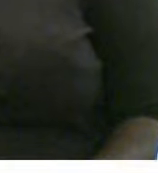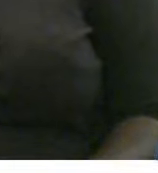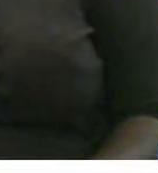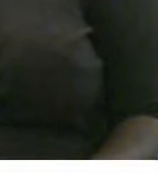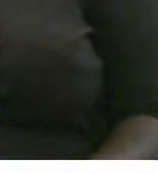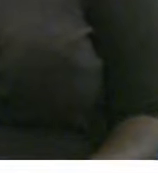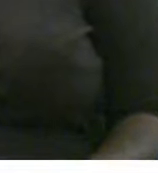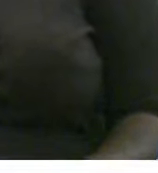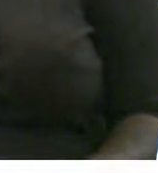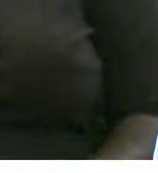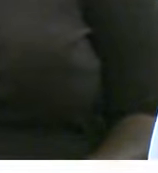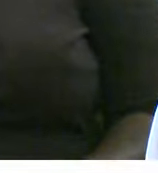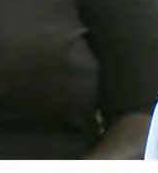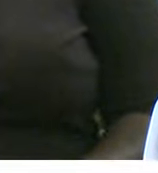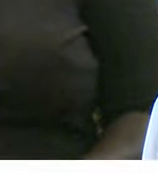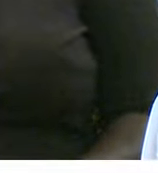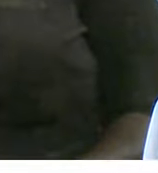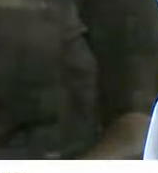No power,